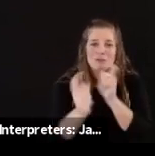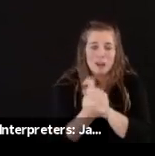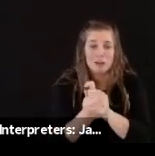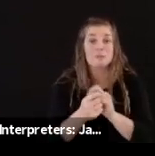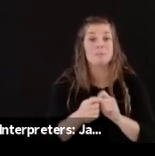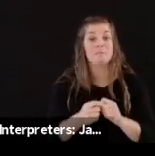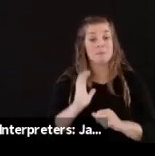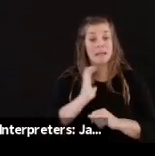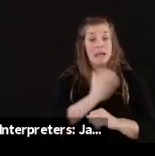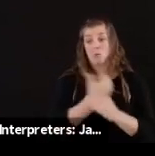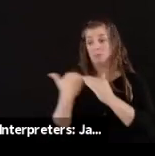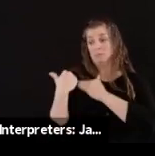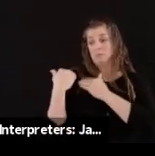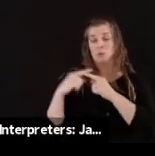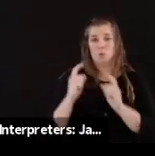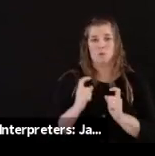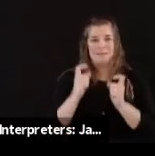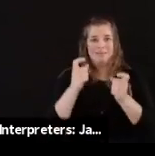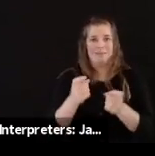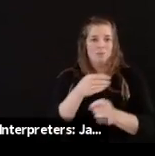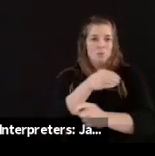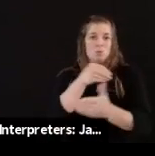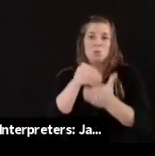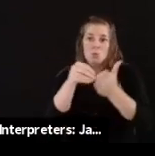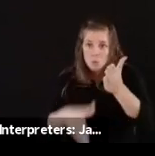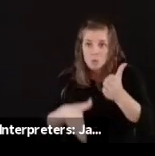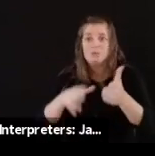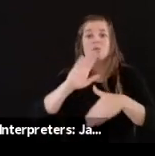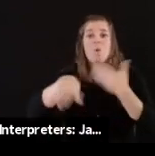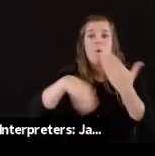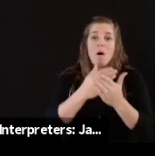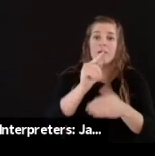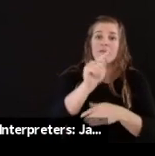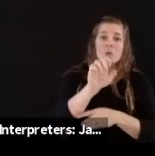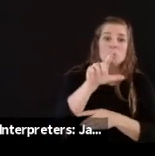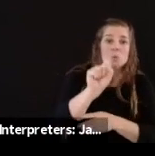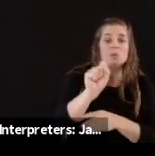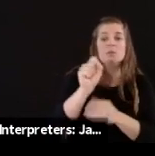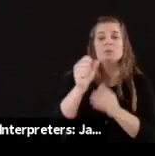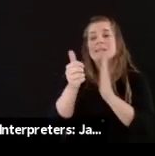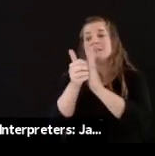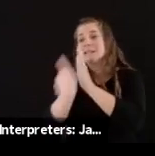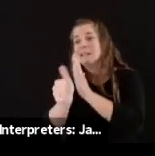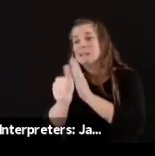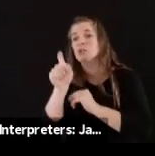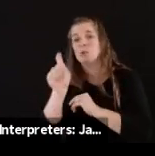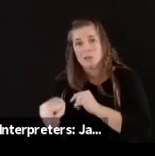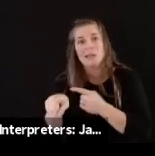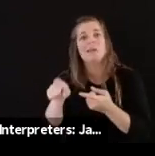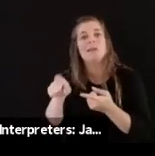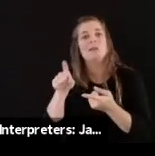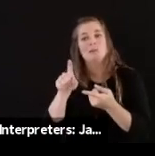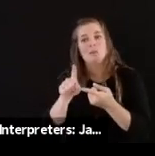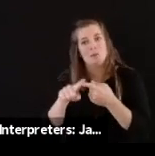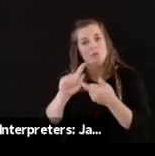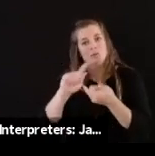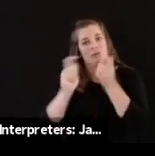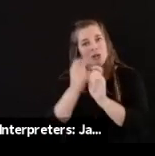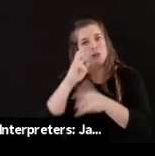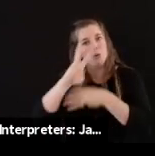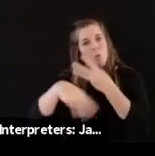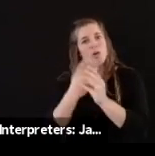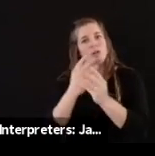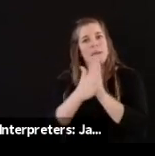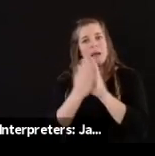to equip our students with the tools and the skills that they need to insist on a more equitable world. And